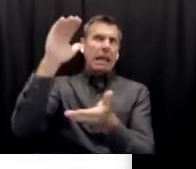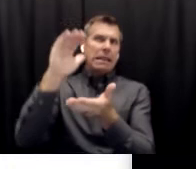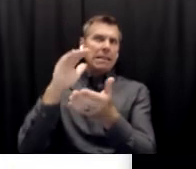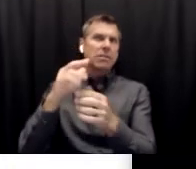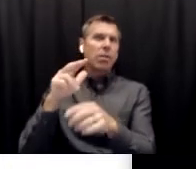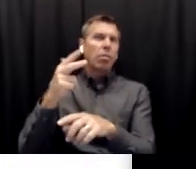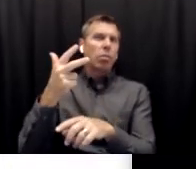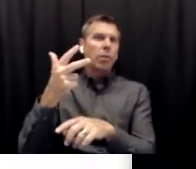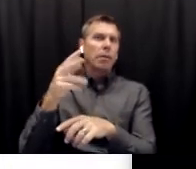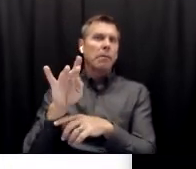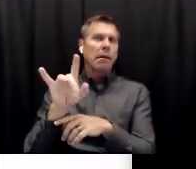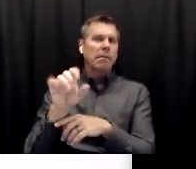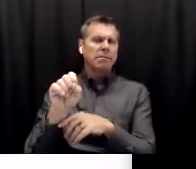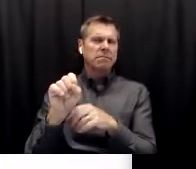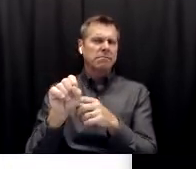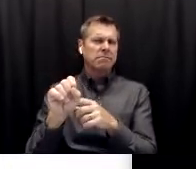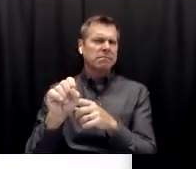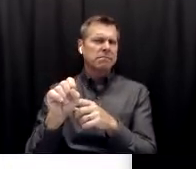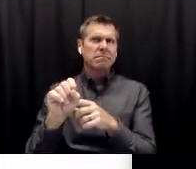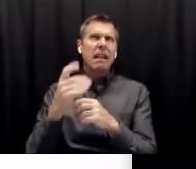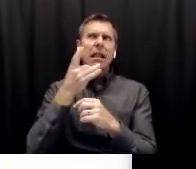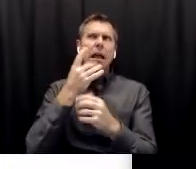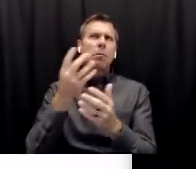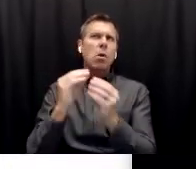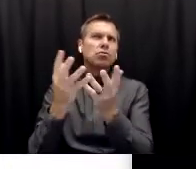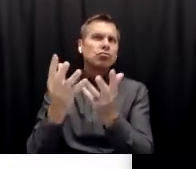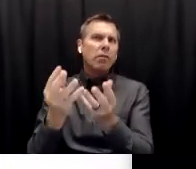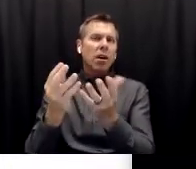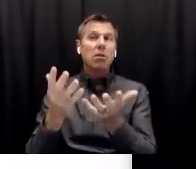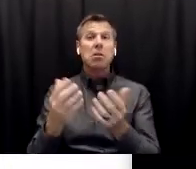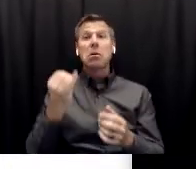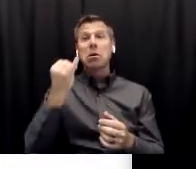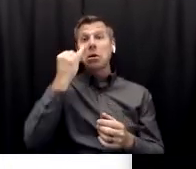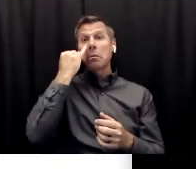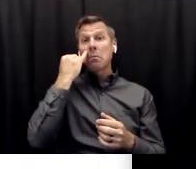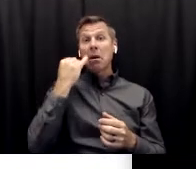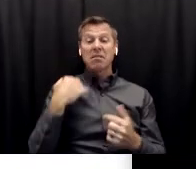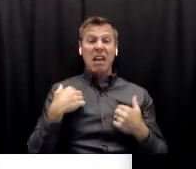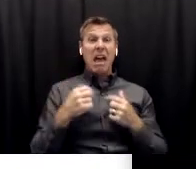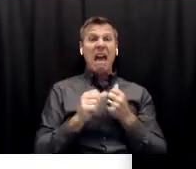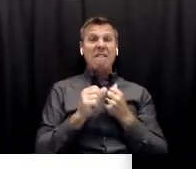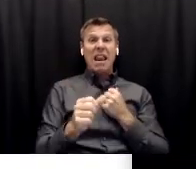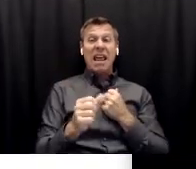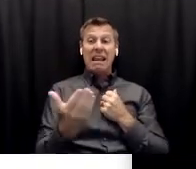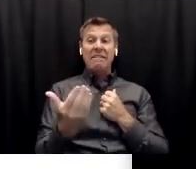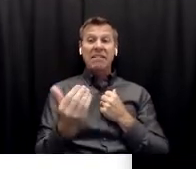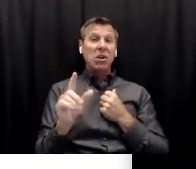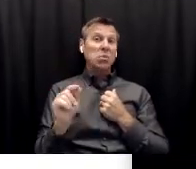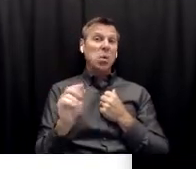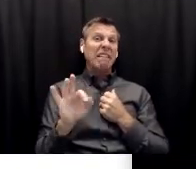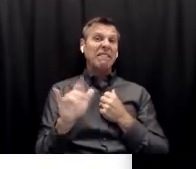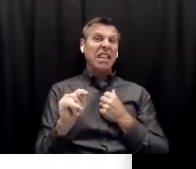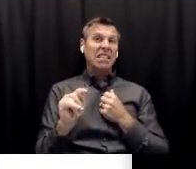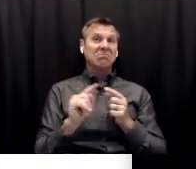are? What if you don't plan on flying more than 15 or 20 feet away from you? Now, these